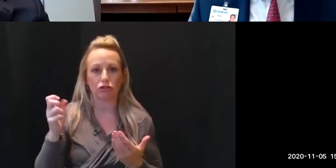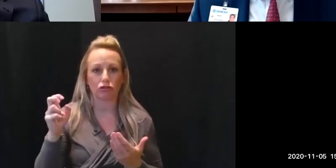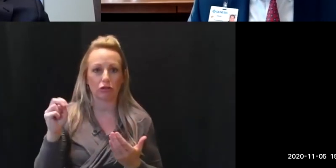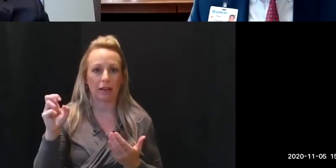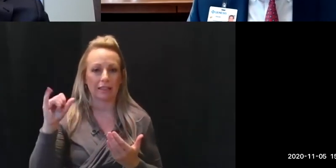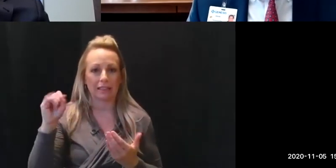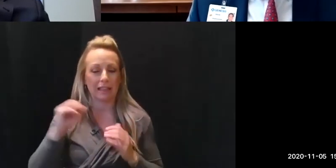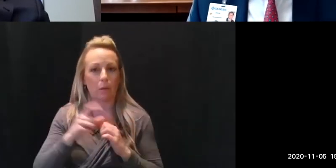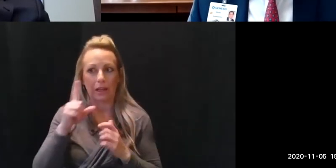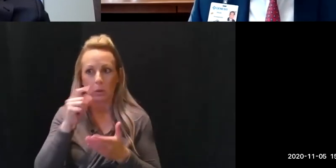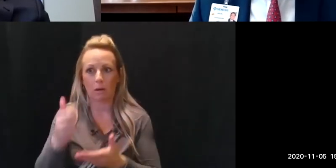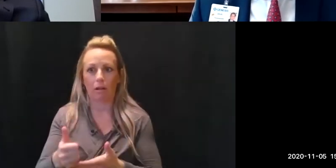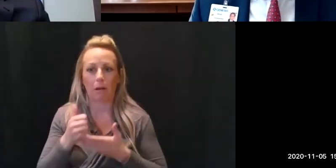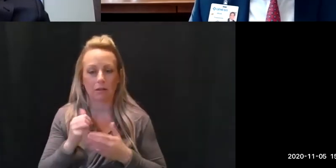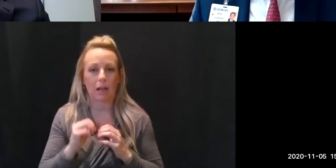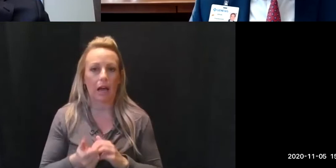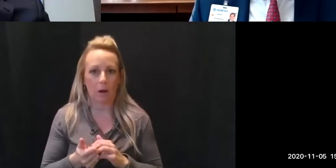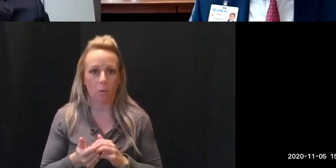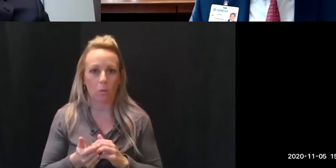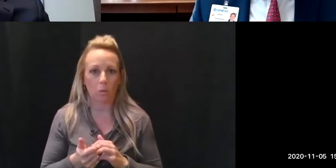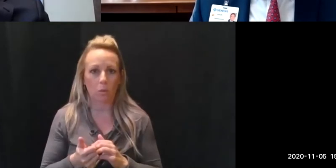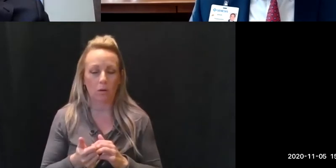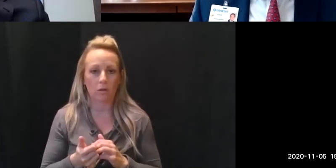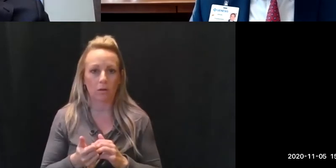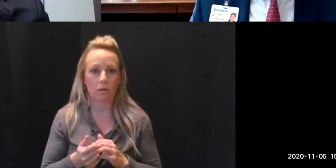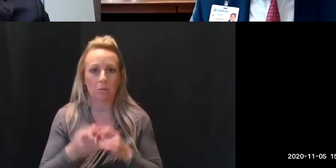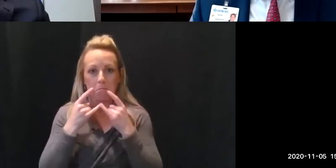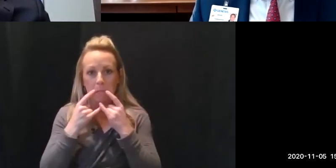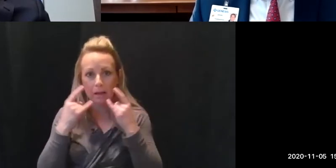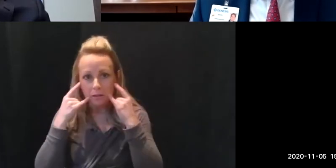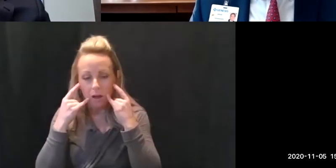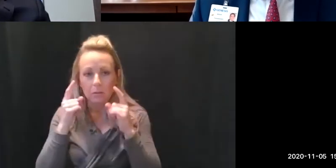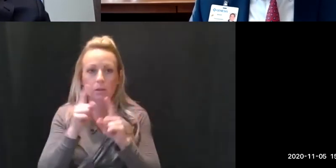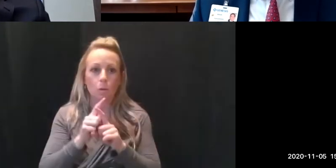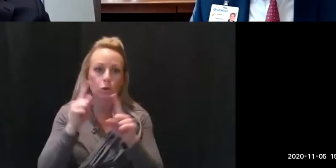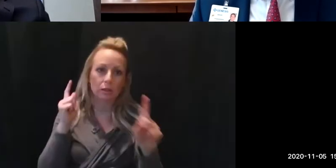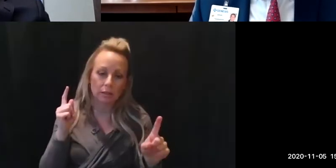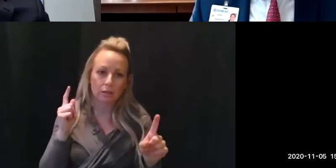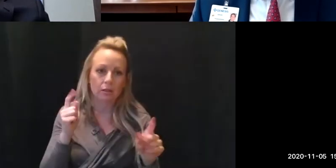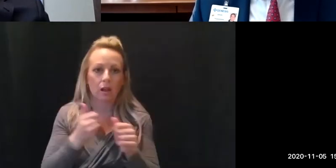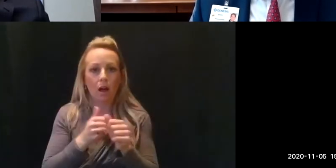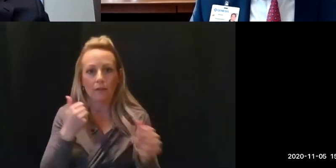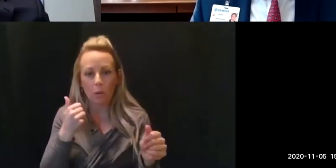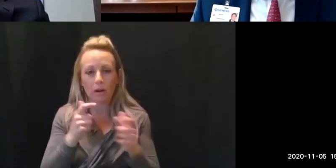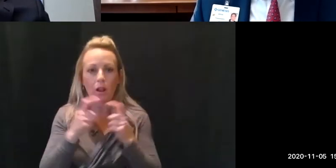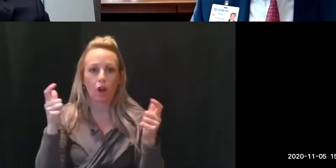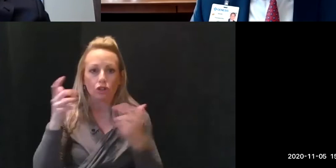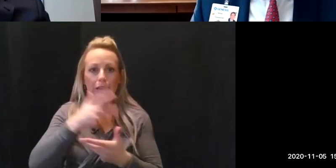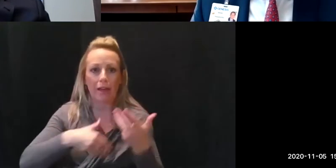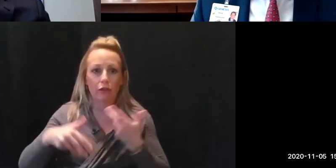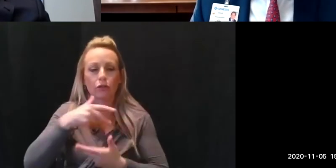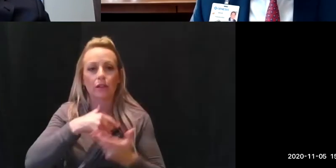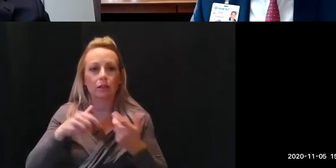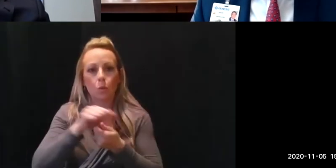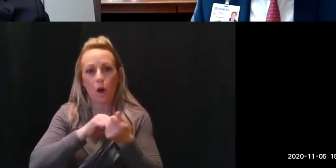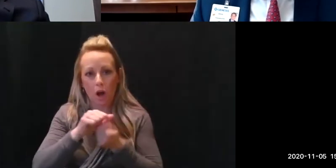can you help us? Well, you can help us by masking, by social distancing, by avoiding large gatherings, by washing your hands and staying